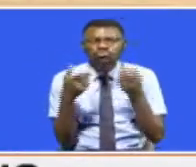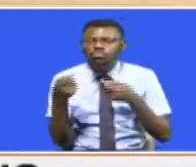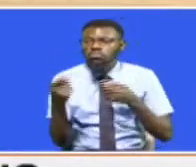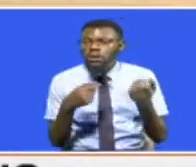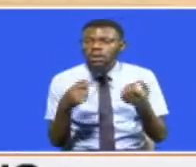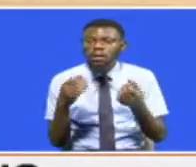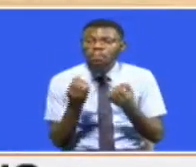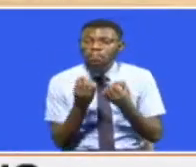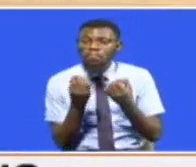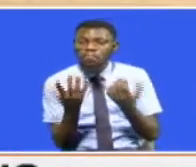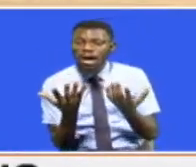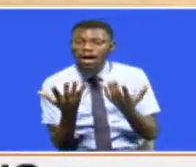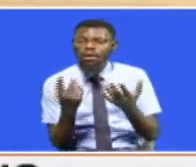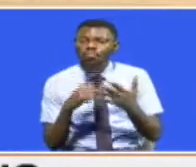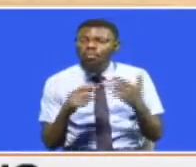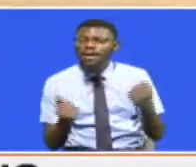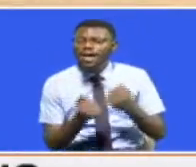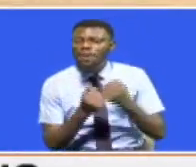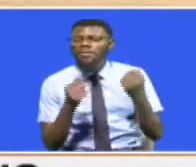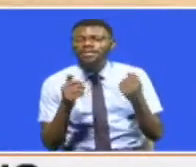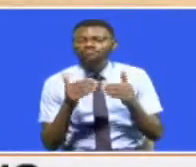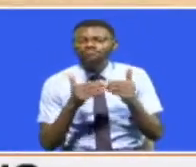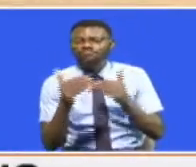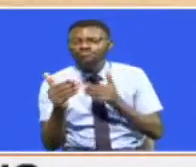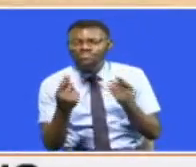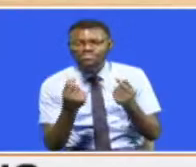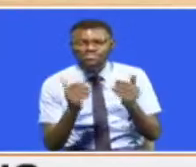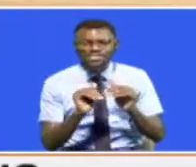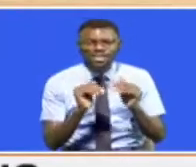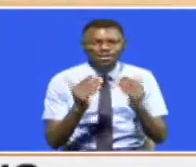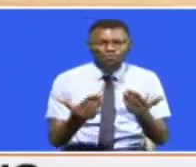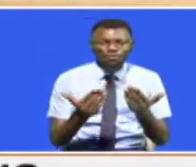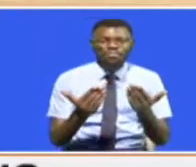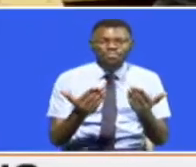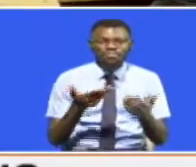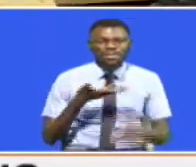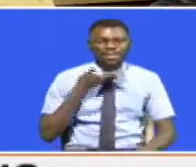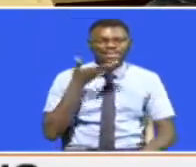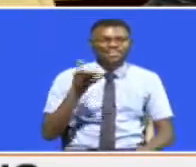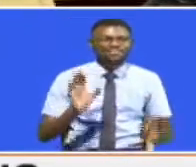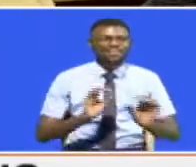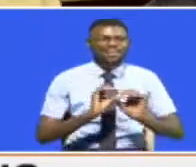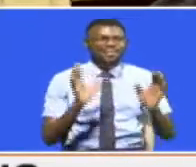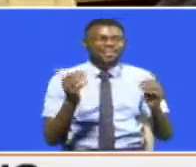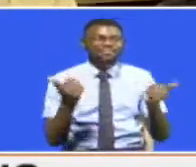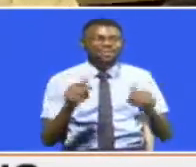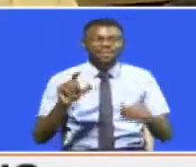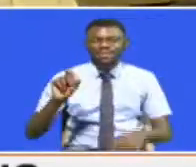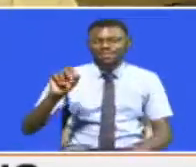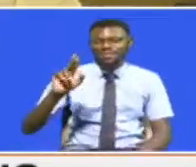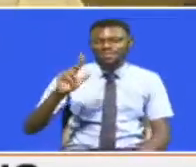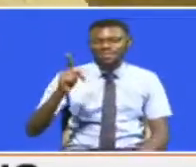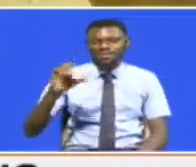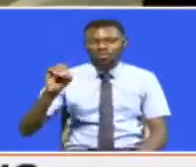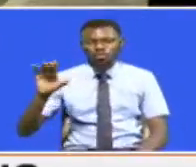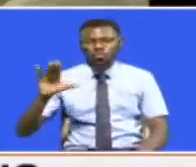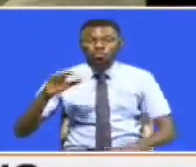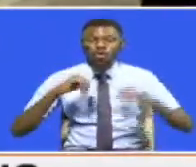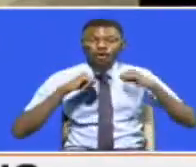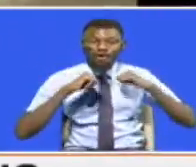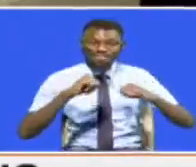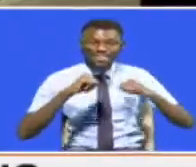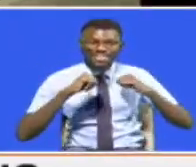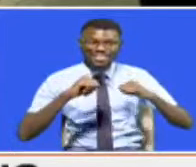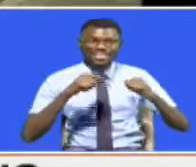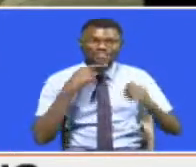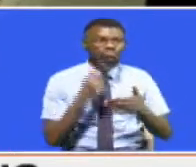sold for and what happened to that money, the question has not been clearly answered. Tullow Oil Kenya officials say two batches